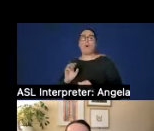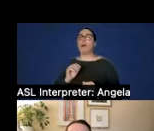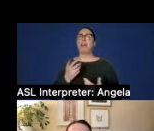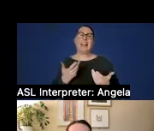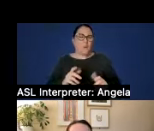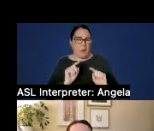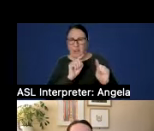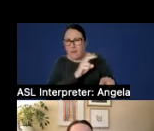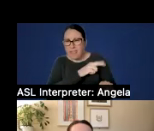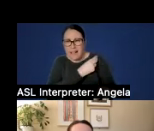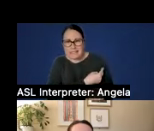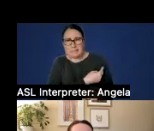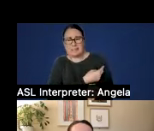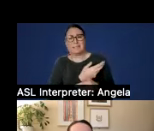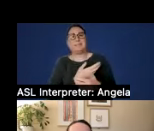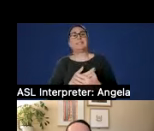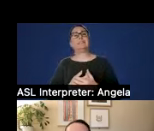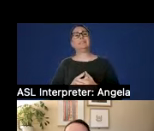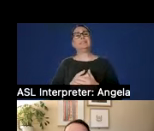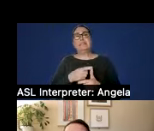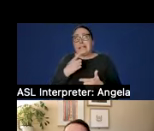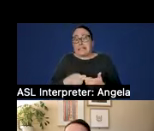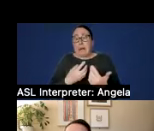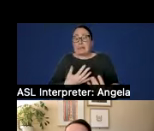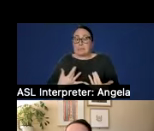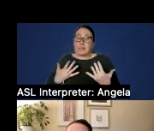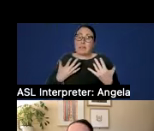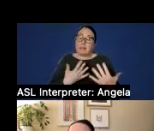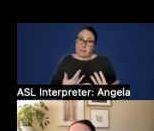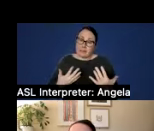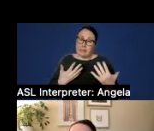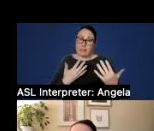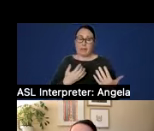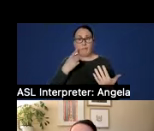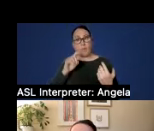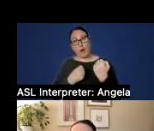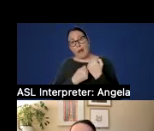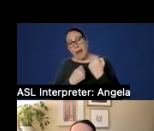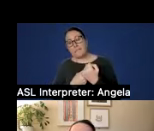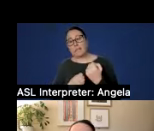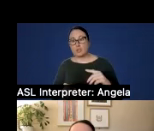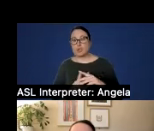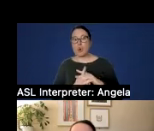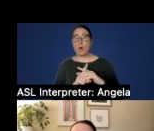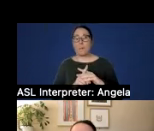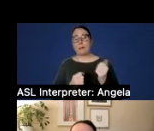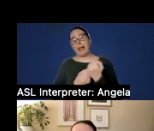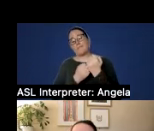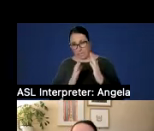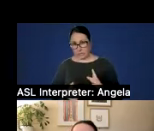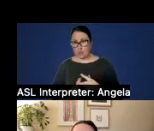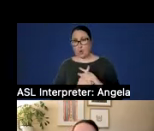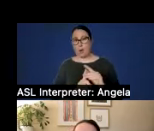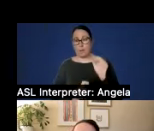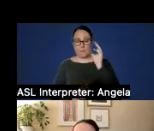hospital and, then have to wait for an advocate to show up. But hospitals